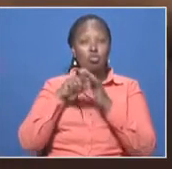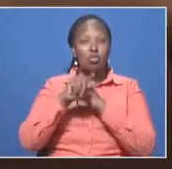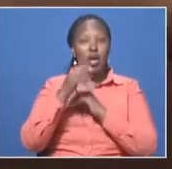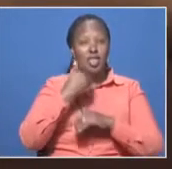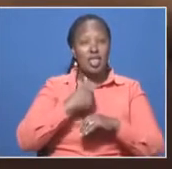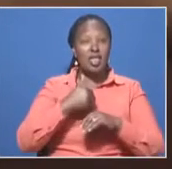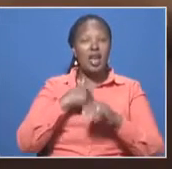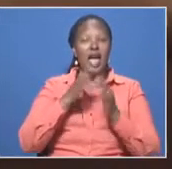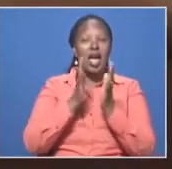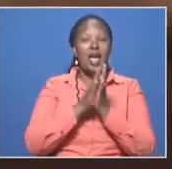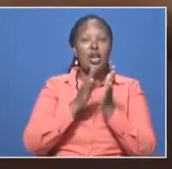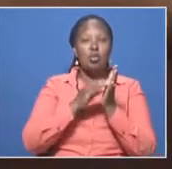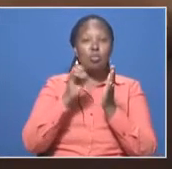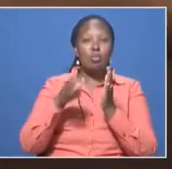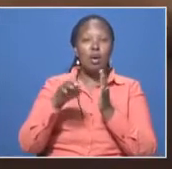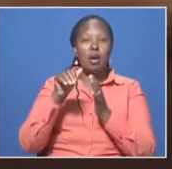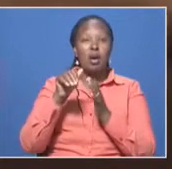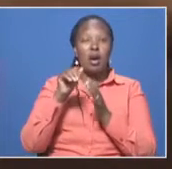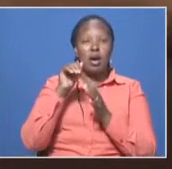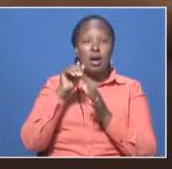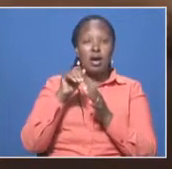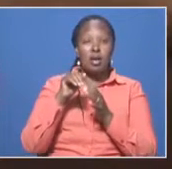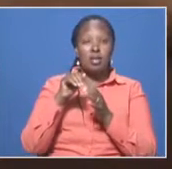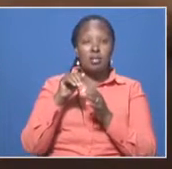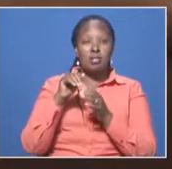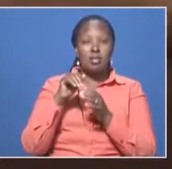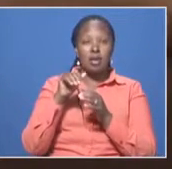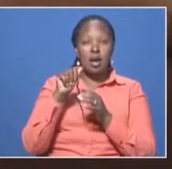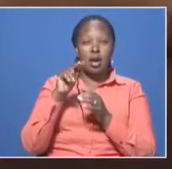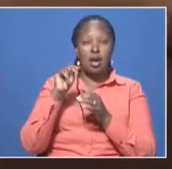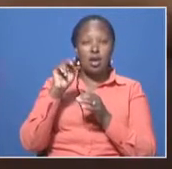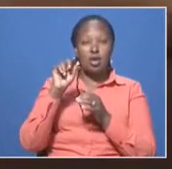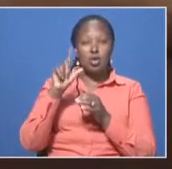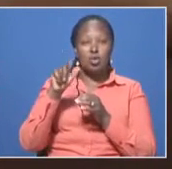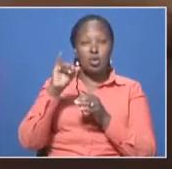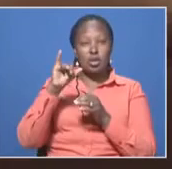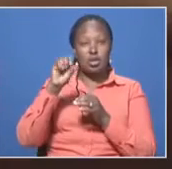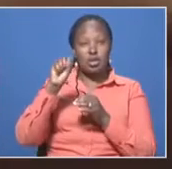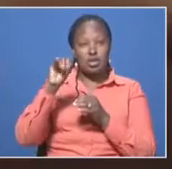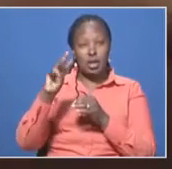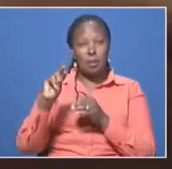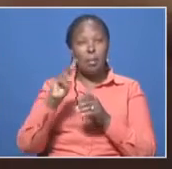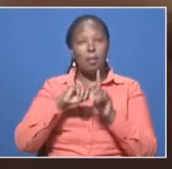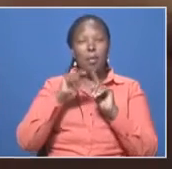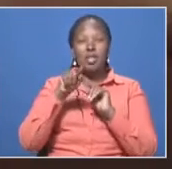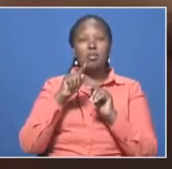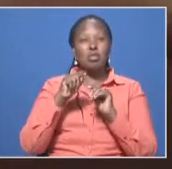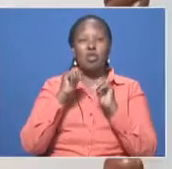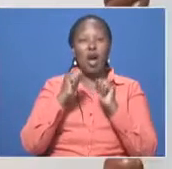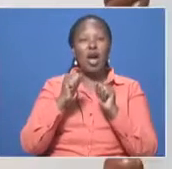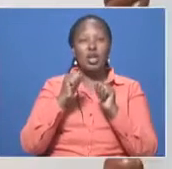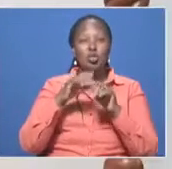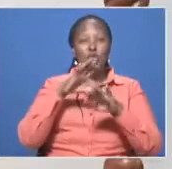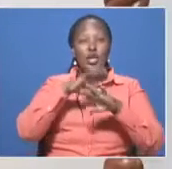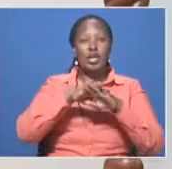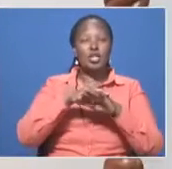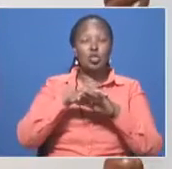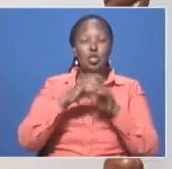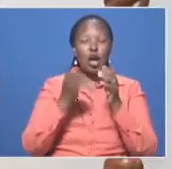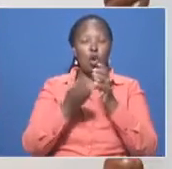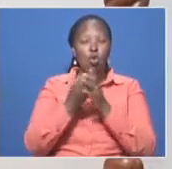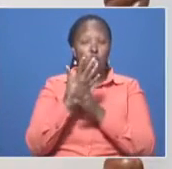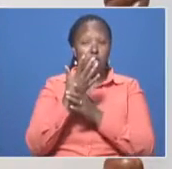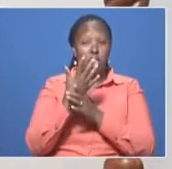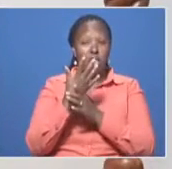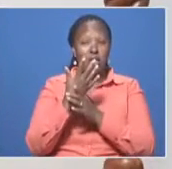the aneurysm. But then they were unable to get to the tumor at that time. So at this time,